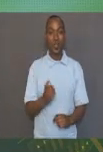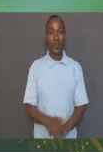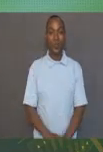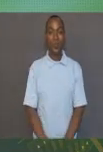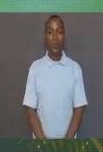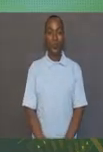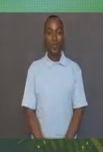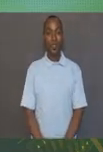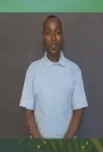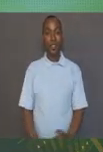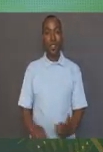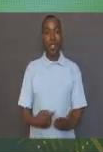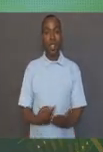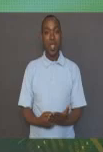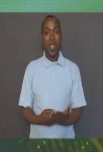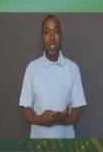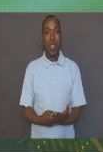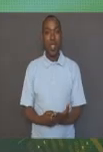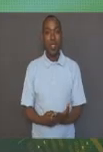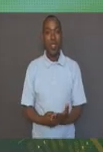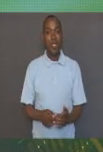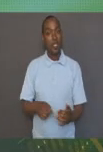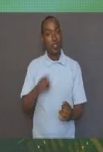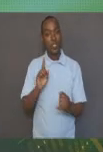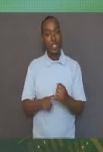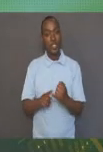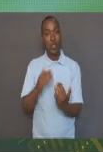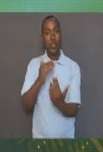This brings us to the end of our lesson.